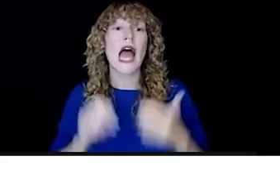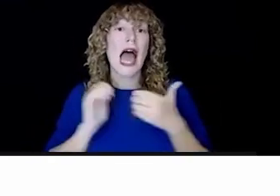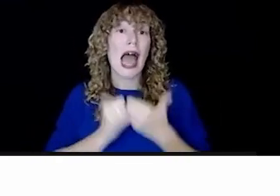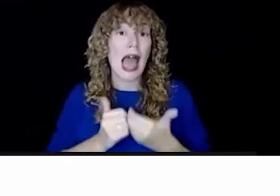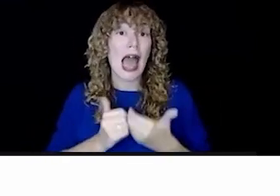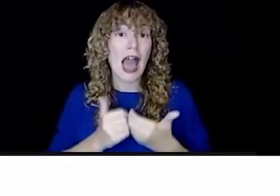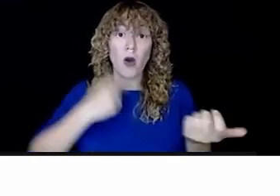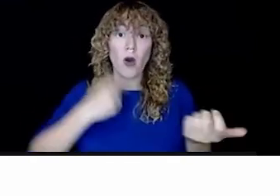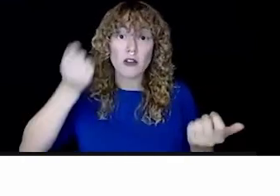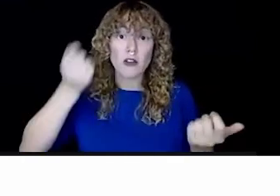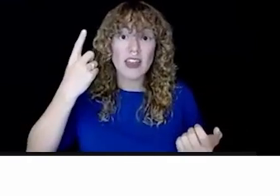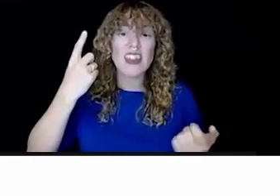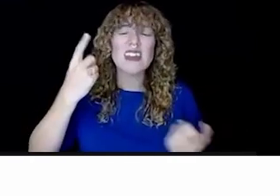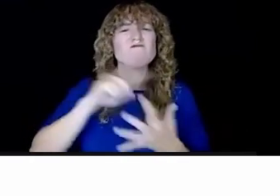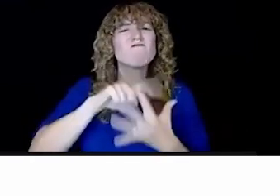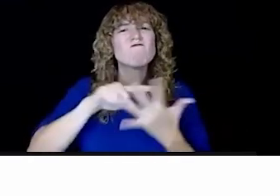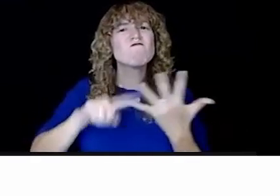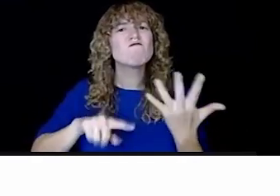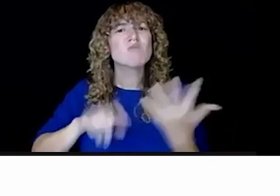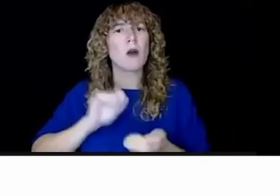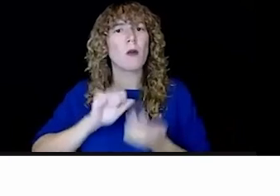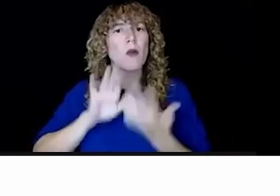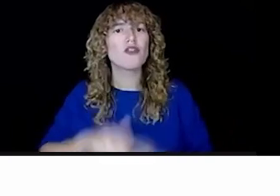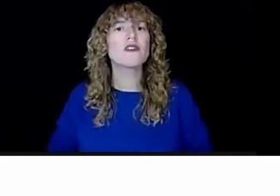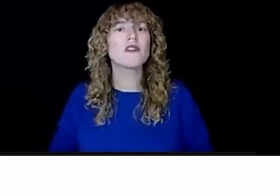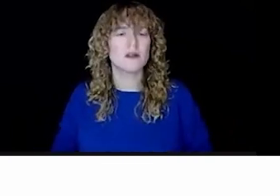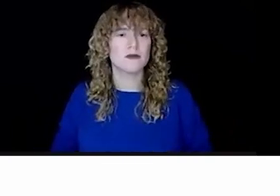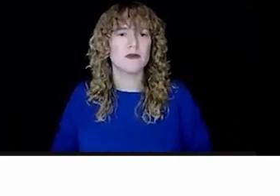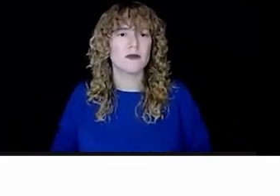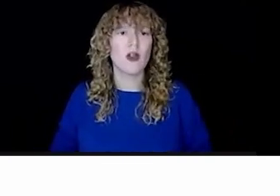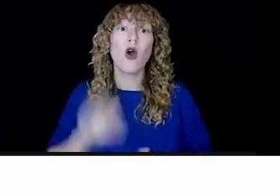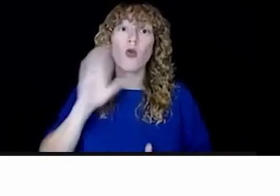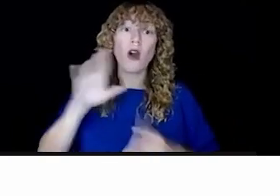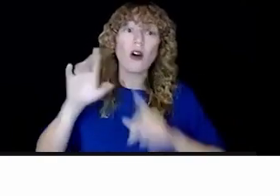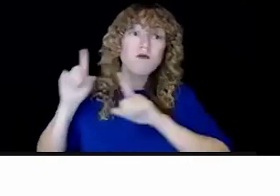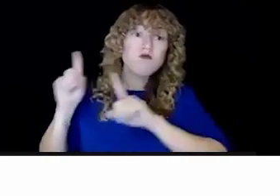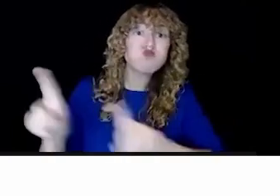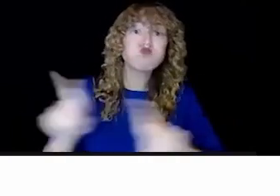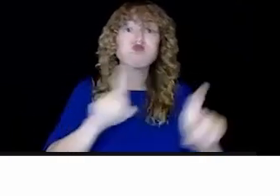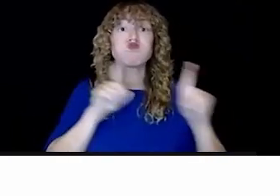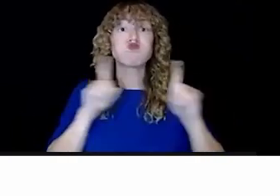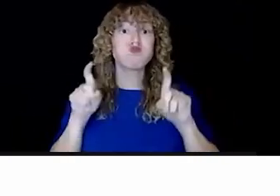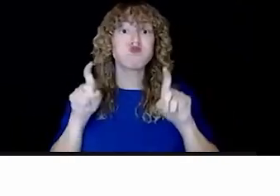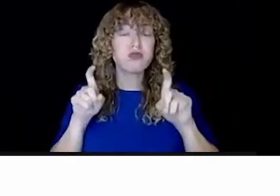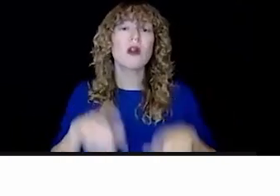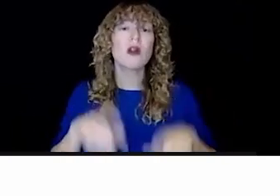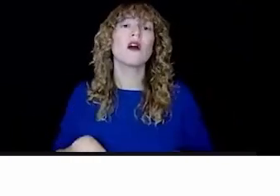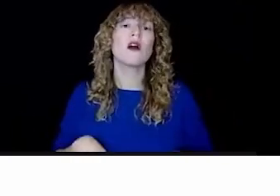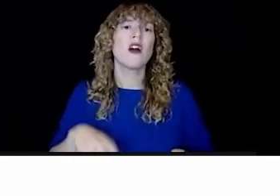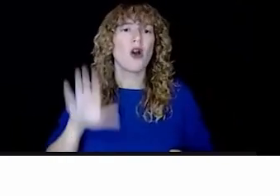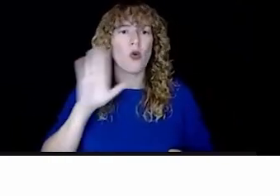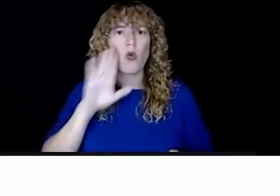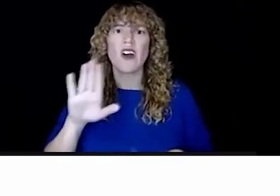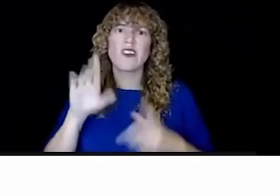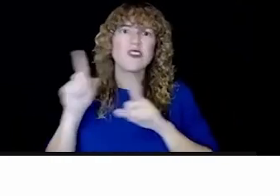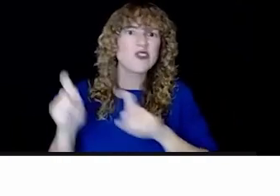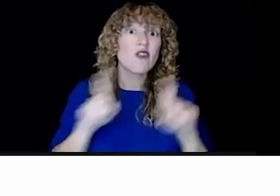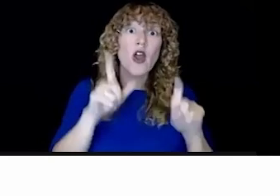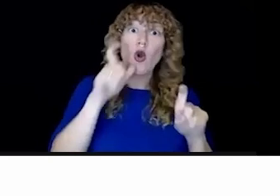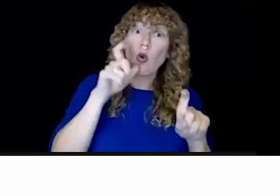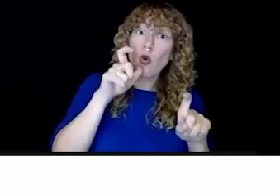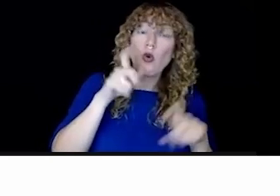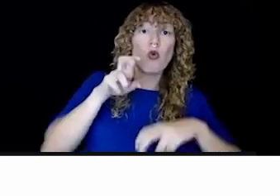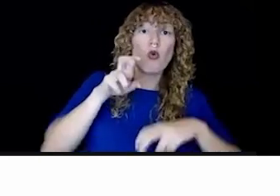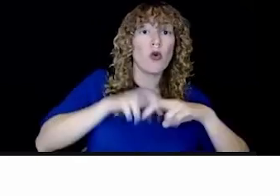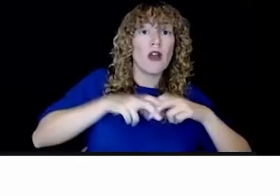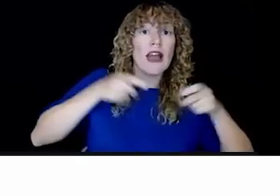number of sub-projects, including surveying travelers, surveying people who work at airports